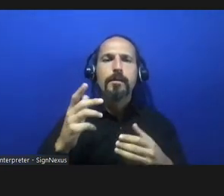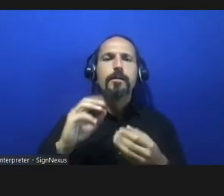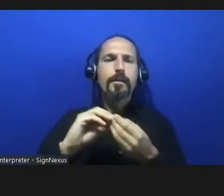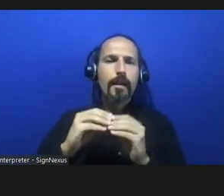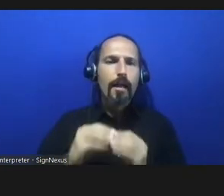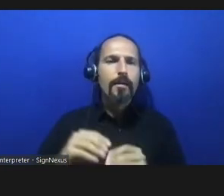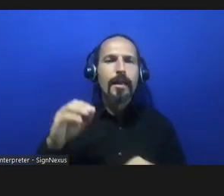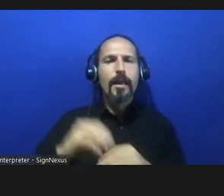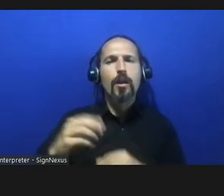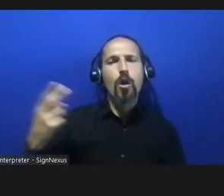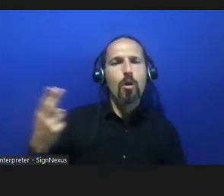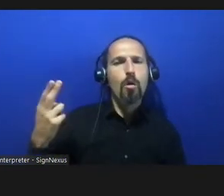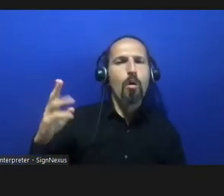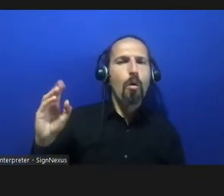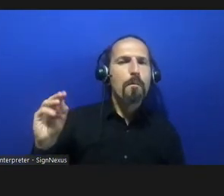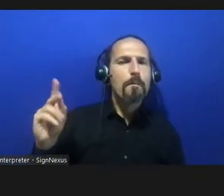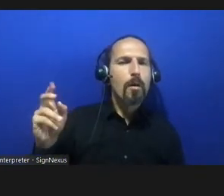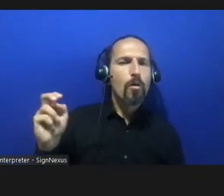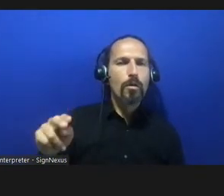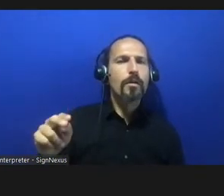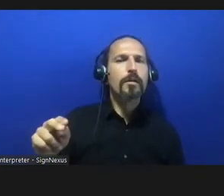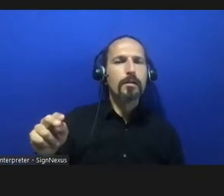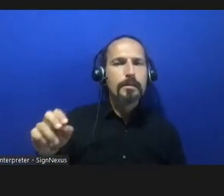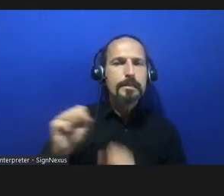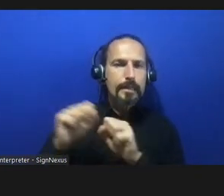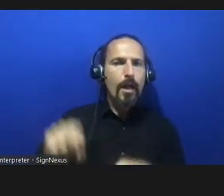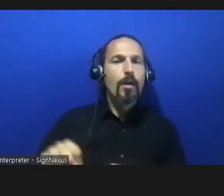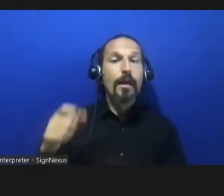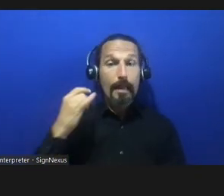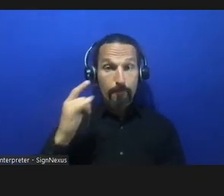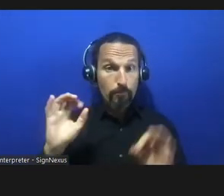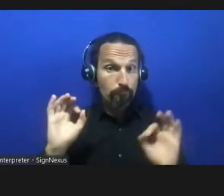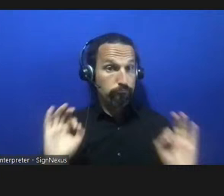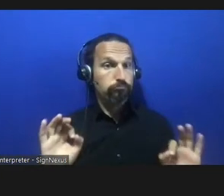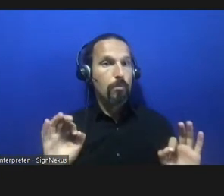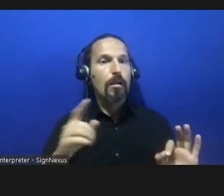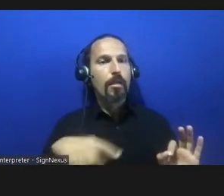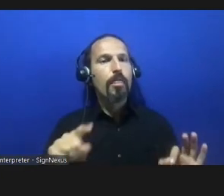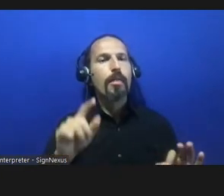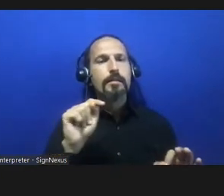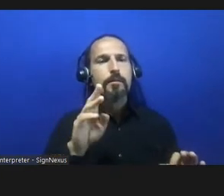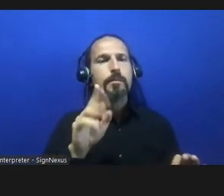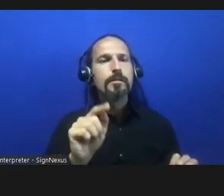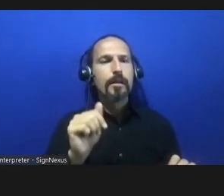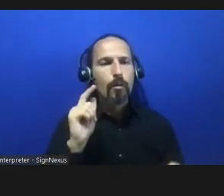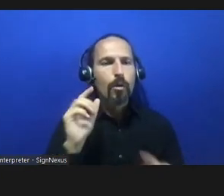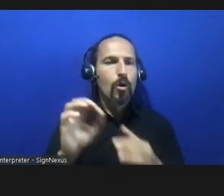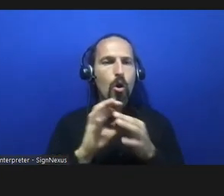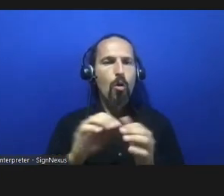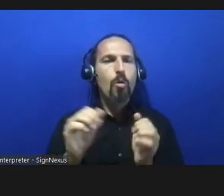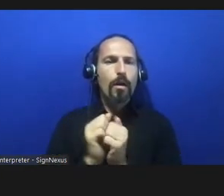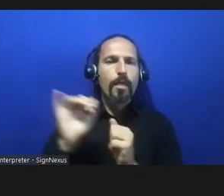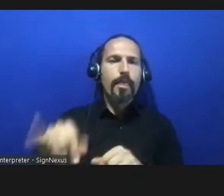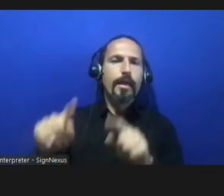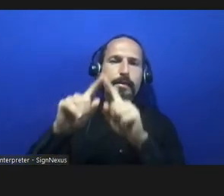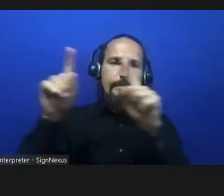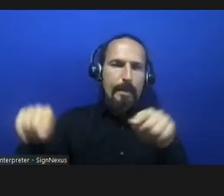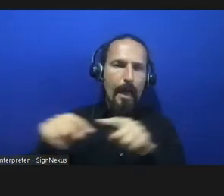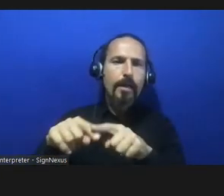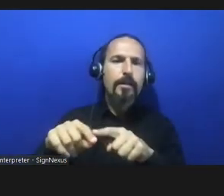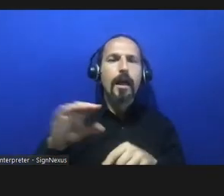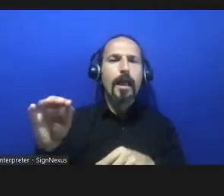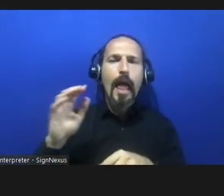terminal if the thresholds are reached tbta will coordinate with these agencies to implement signage and wayfinding